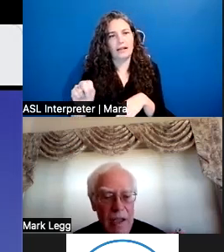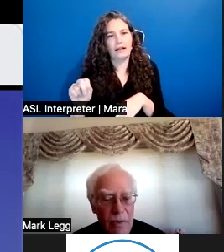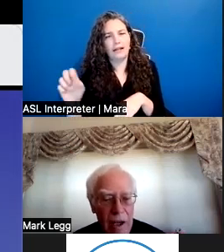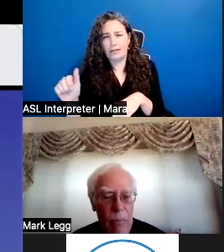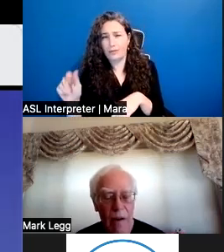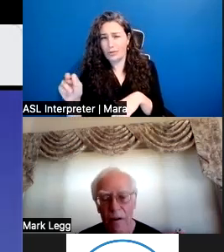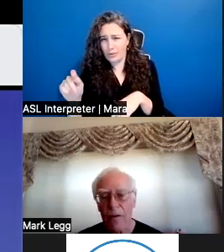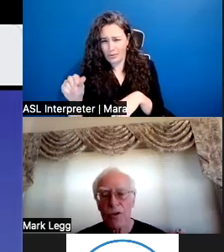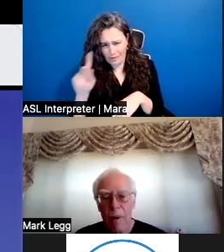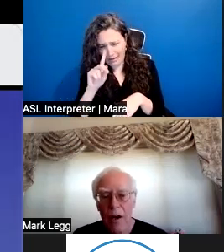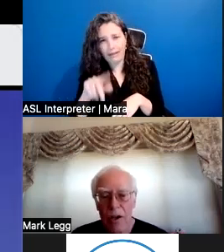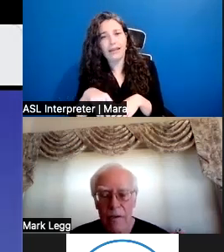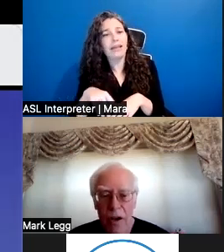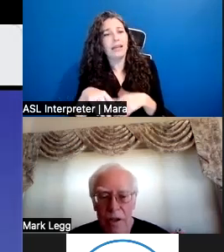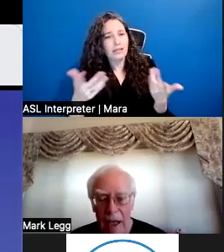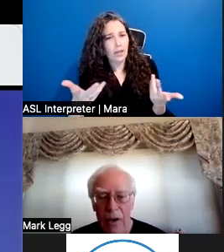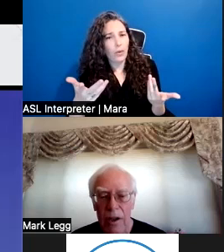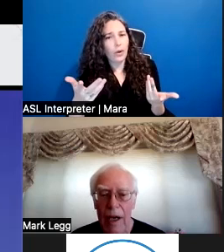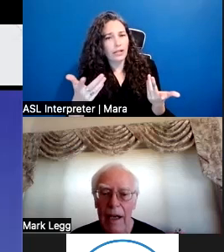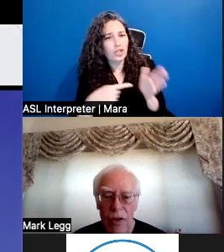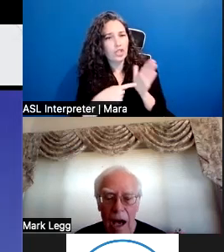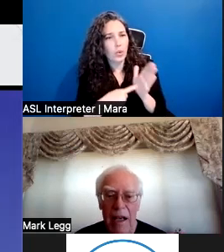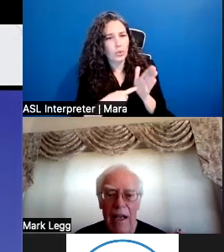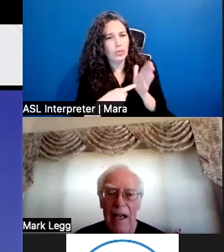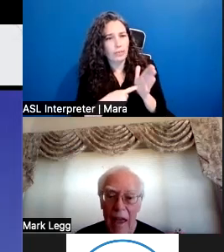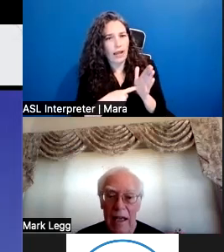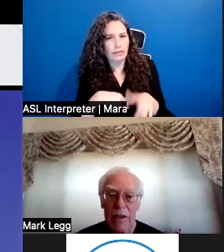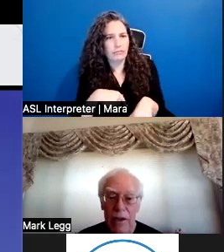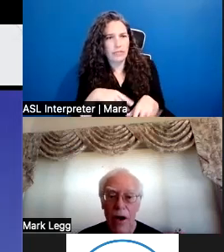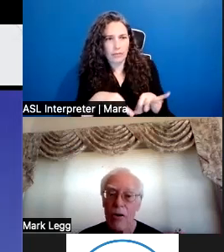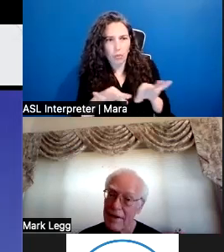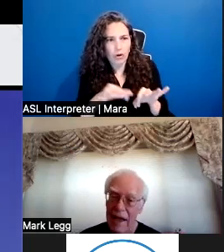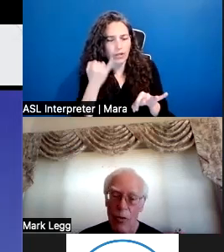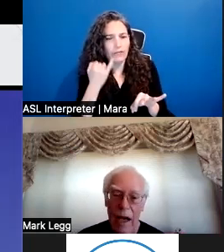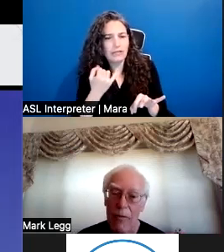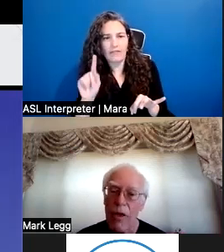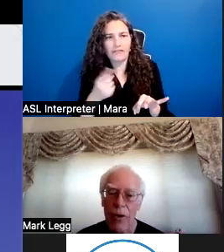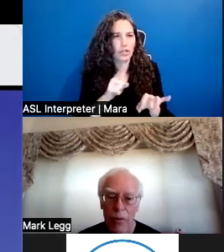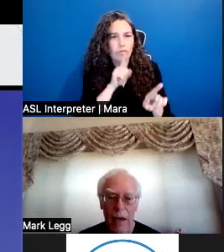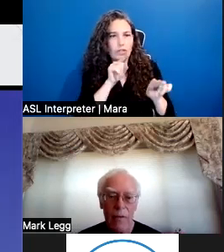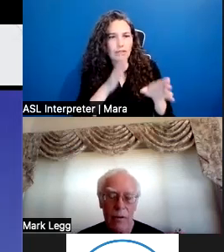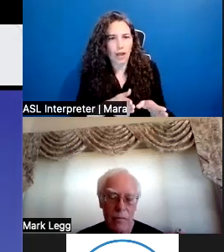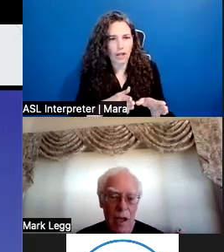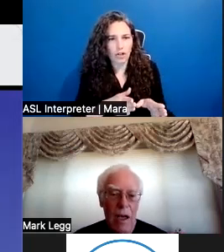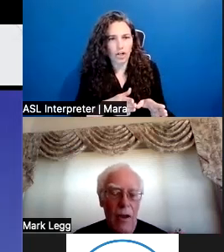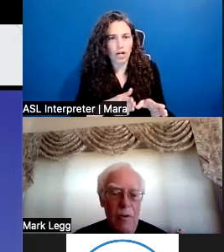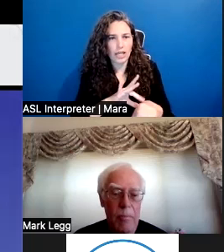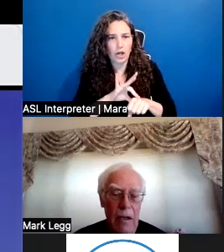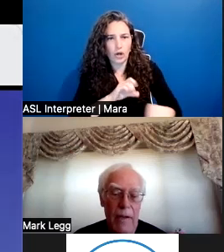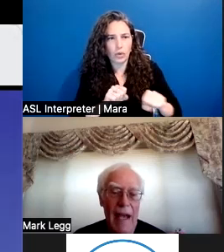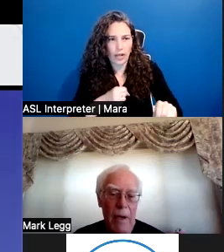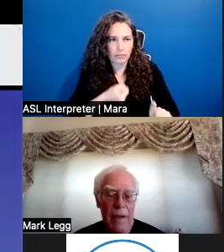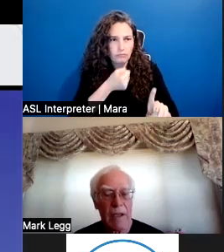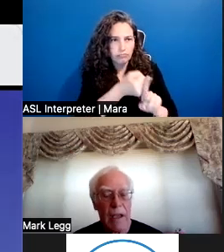energy. And this is very important for first responders. If there's a big earthquake and a tsunami, they need to know, is the second wave or the third wave or others